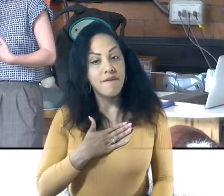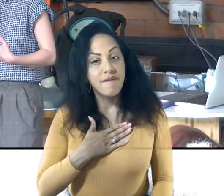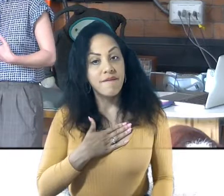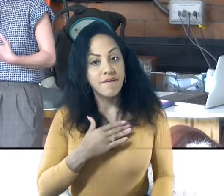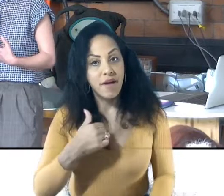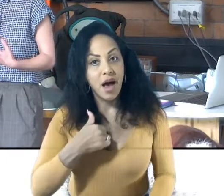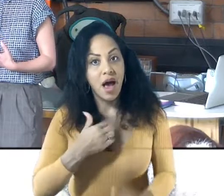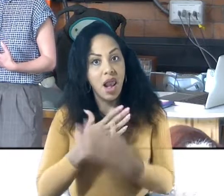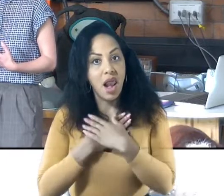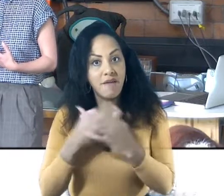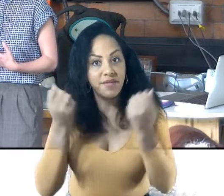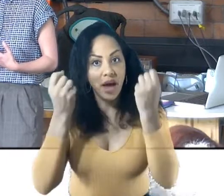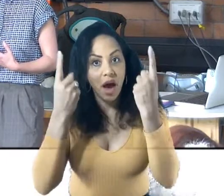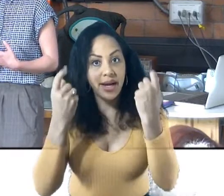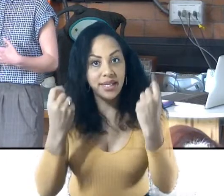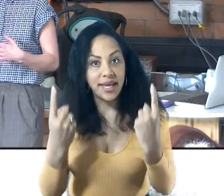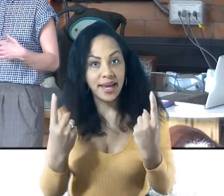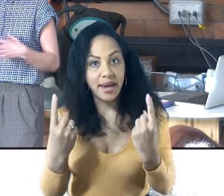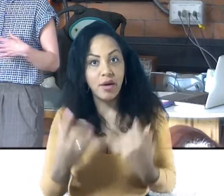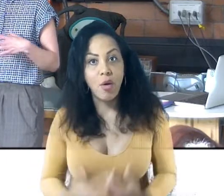using